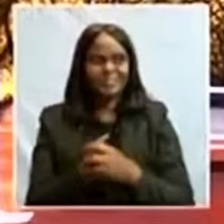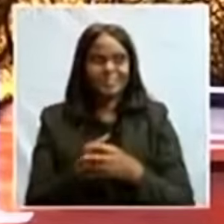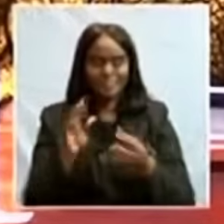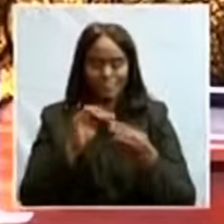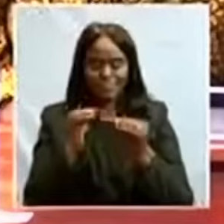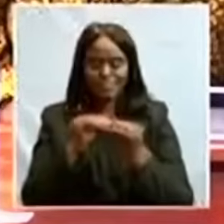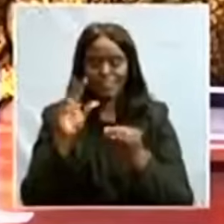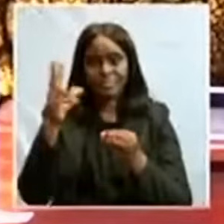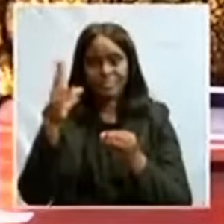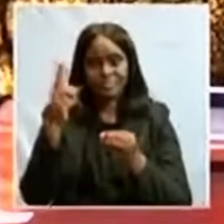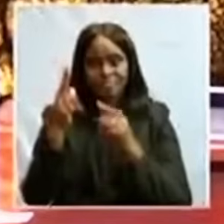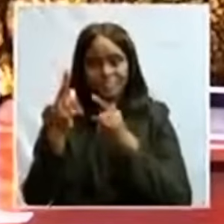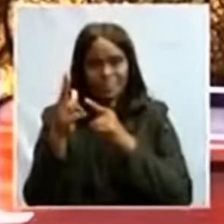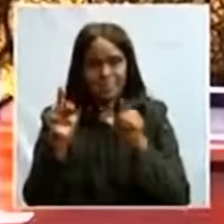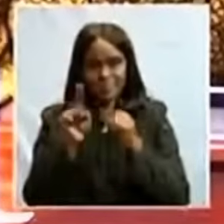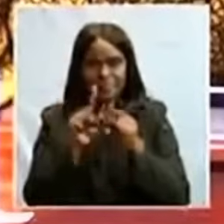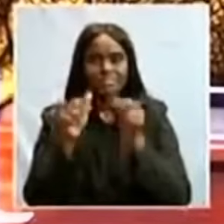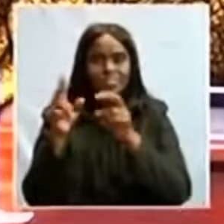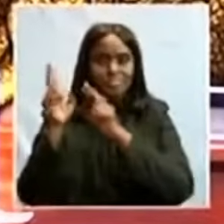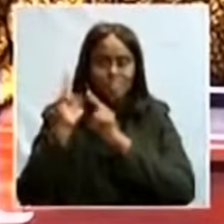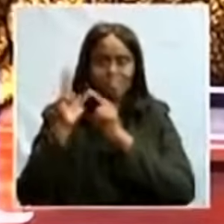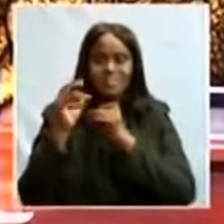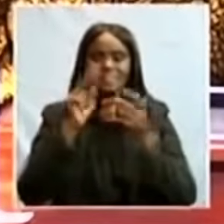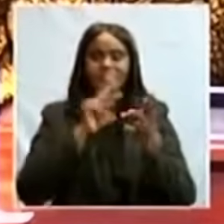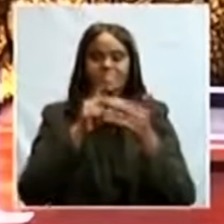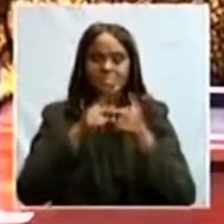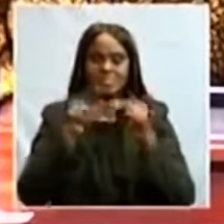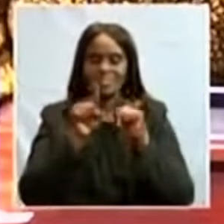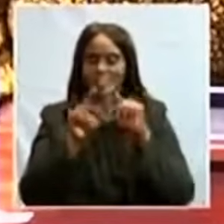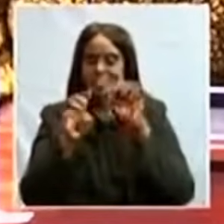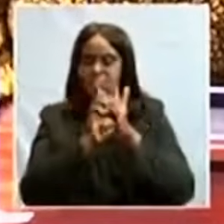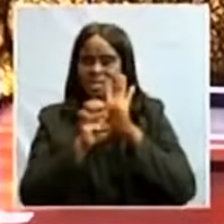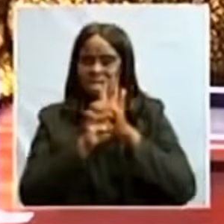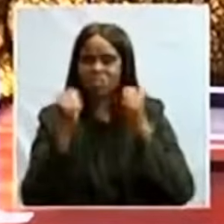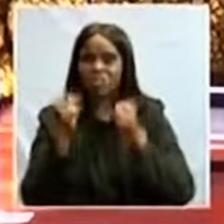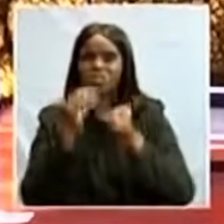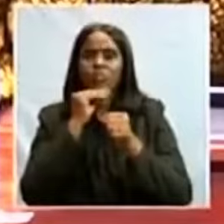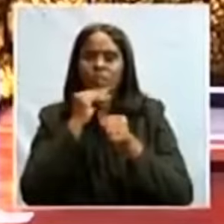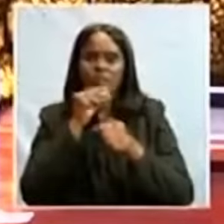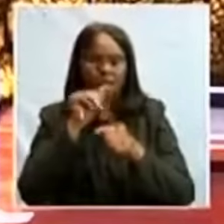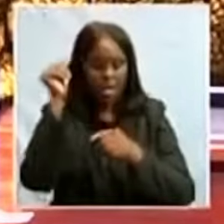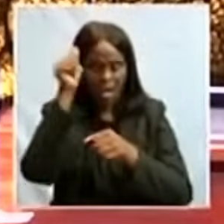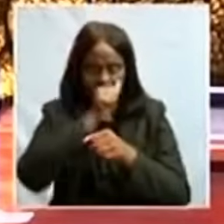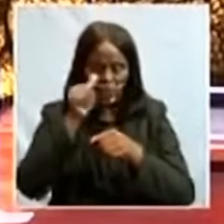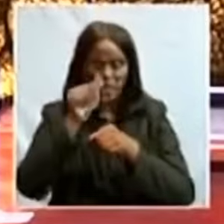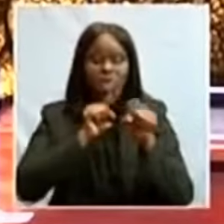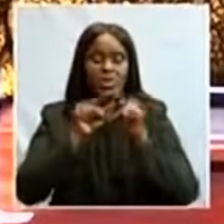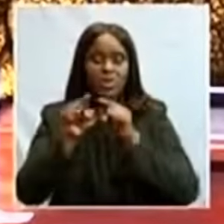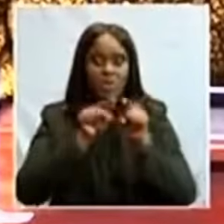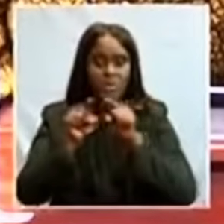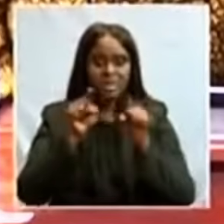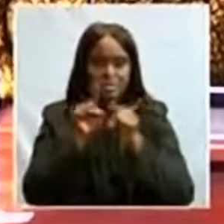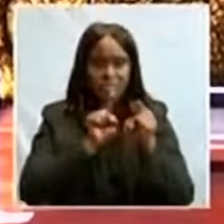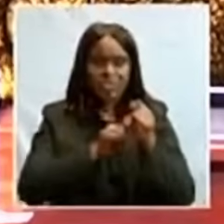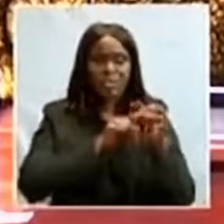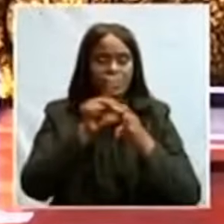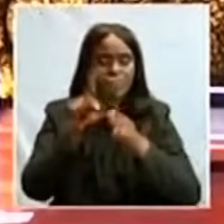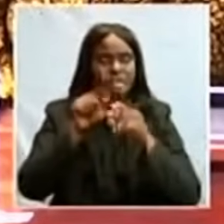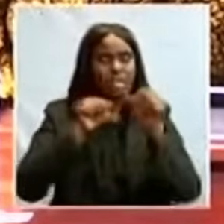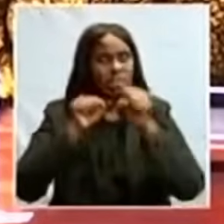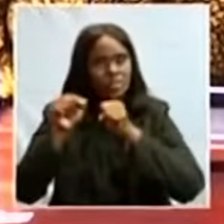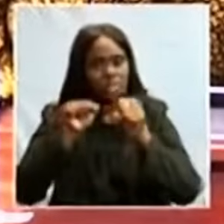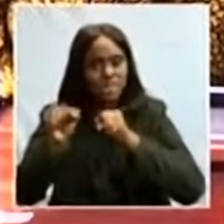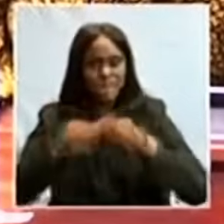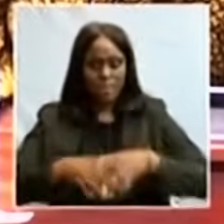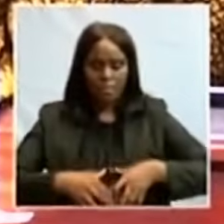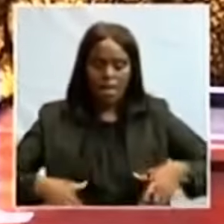Number 3, hosting of events such as Strongman African Championship, professional boxing